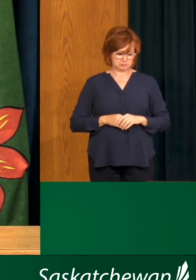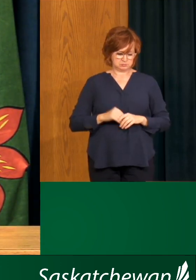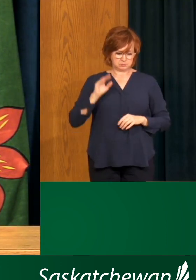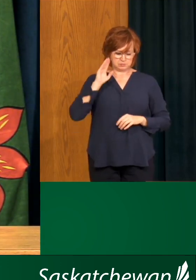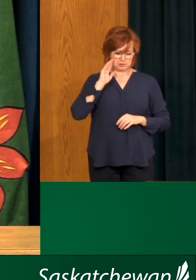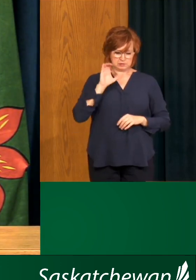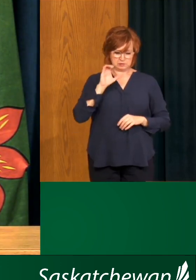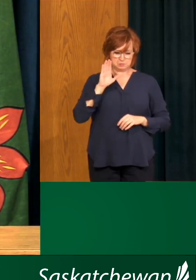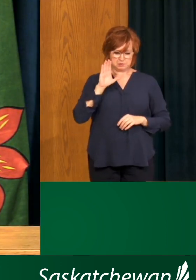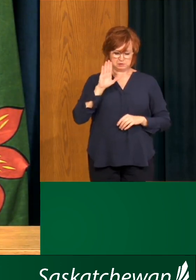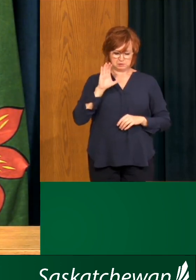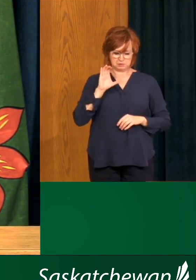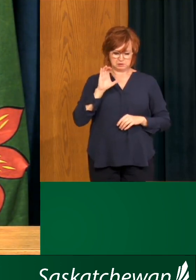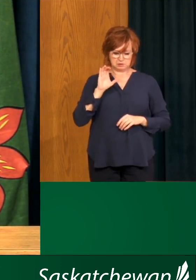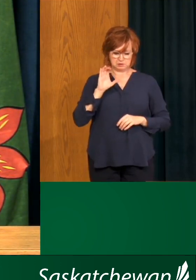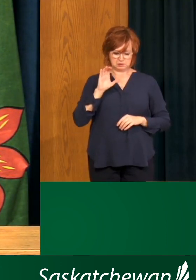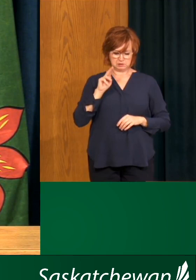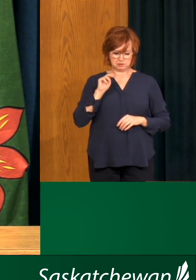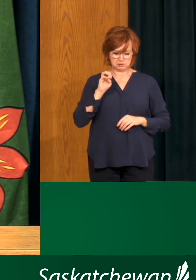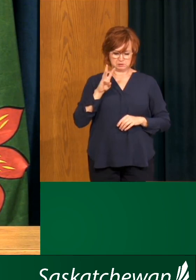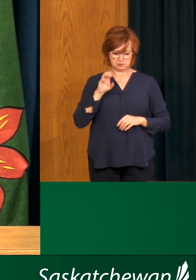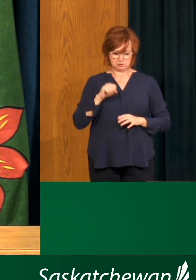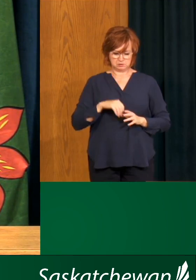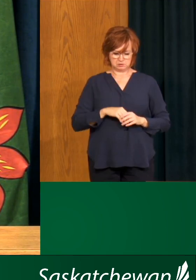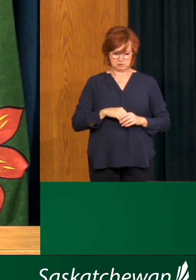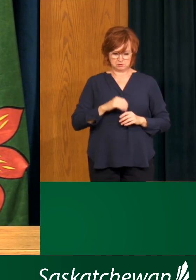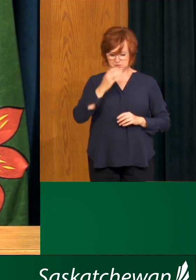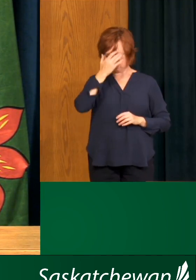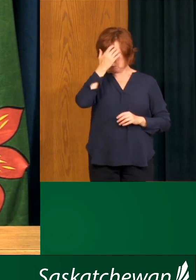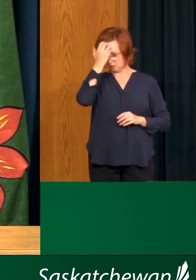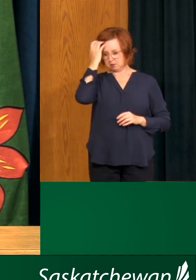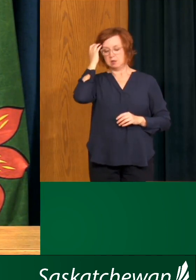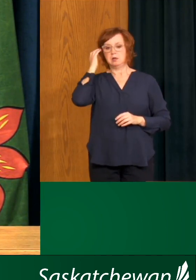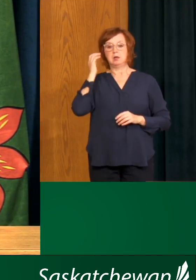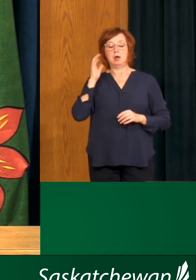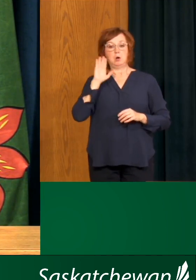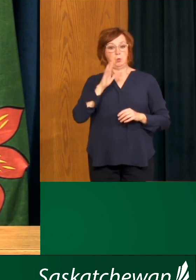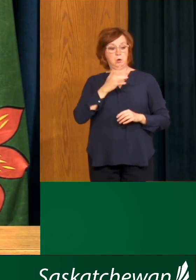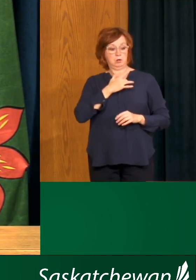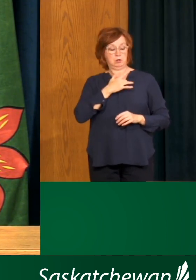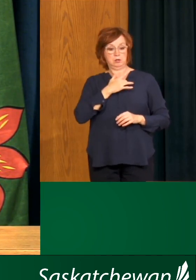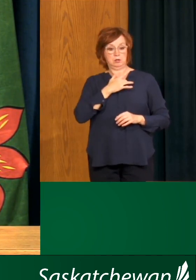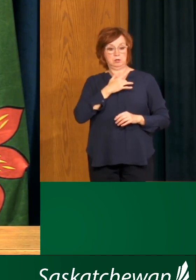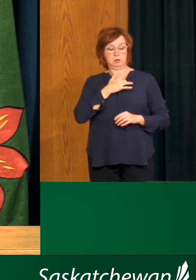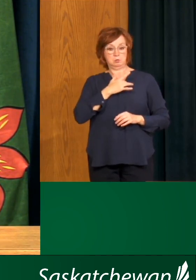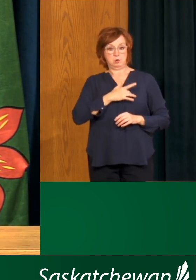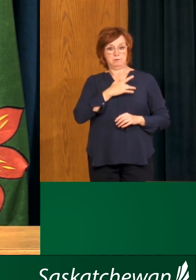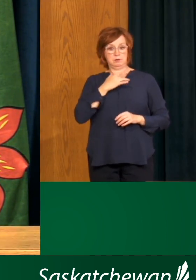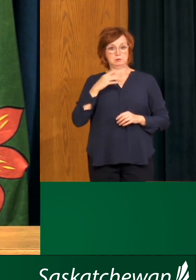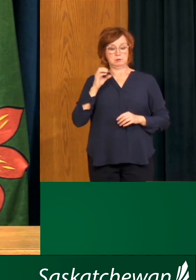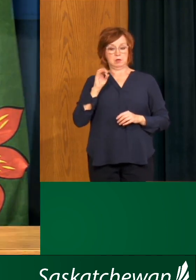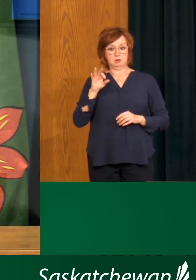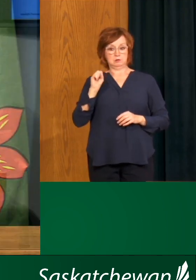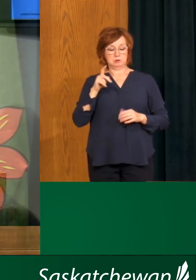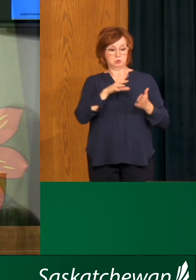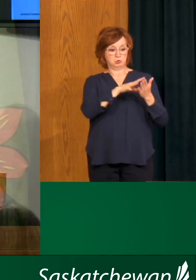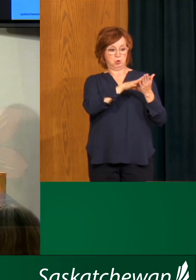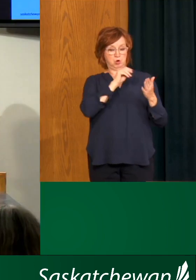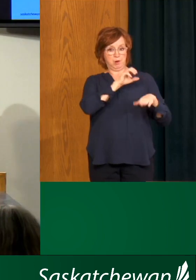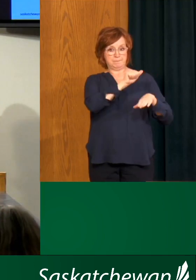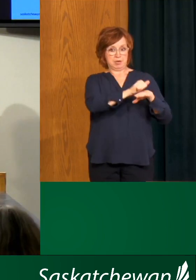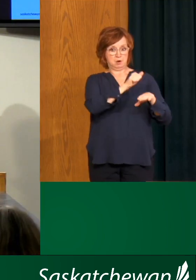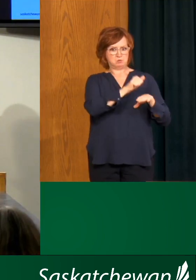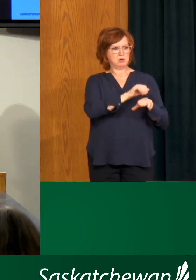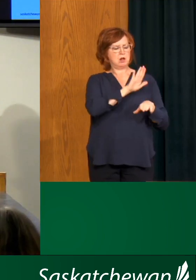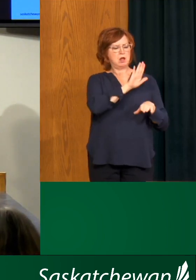plans to follow up Alberta's plan on serology testing, if that's something that the Premier is interested in,